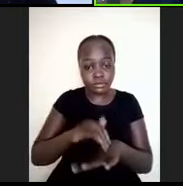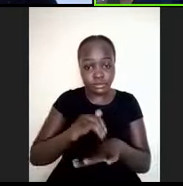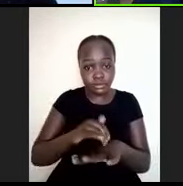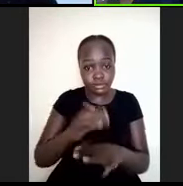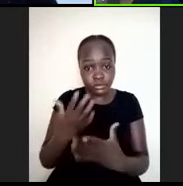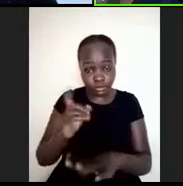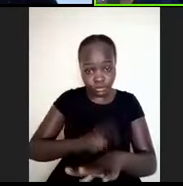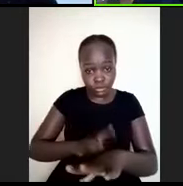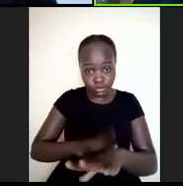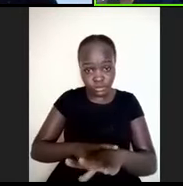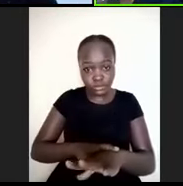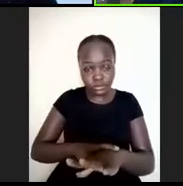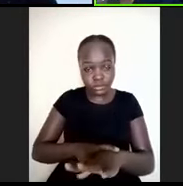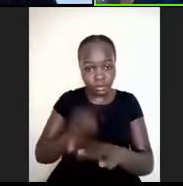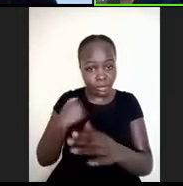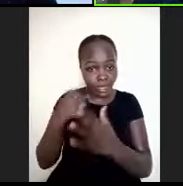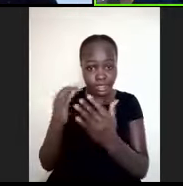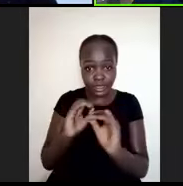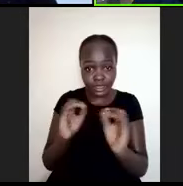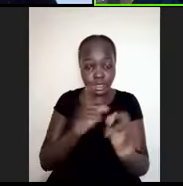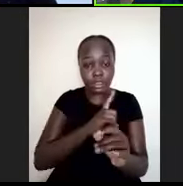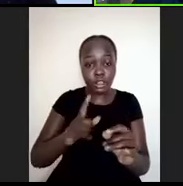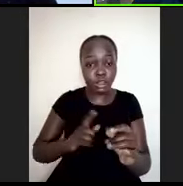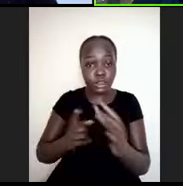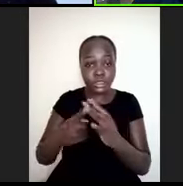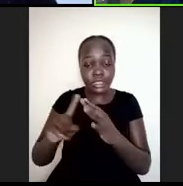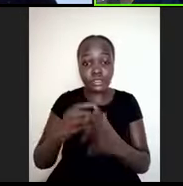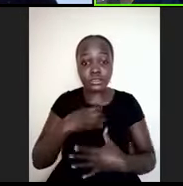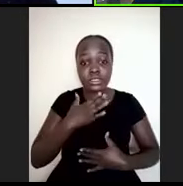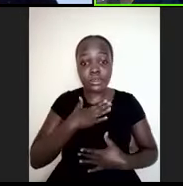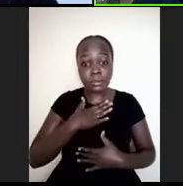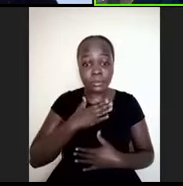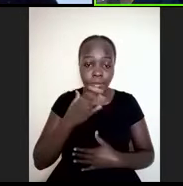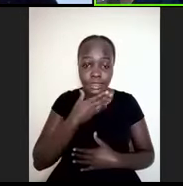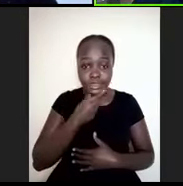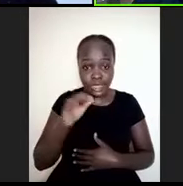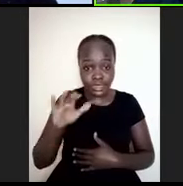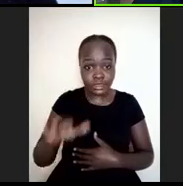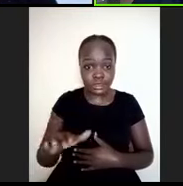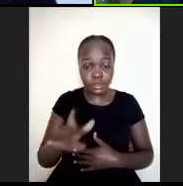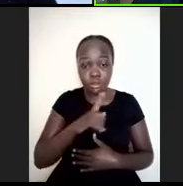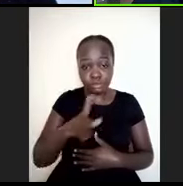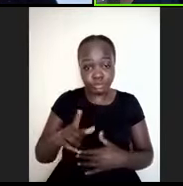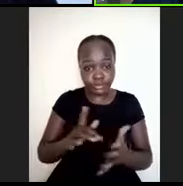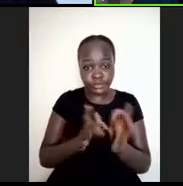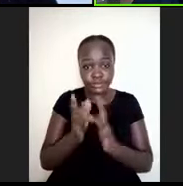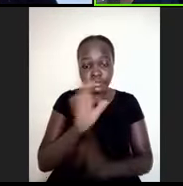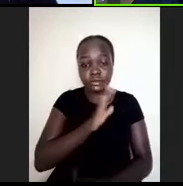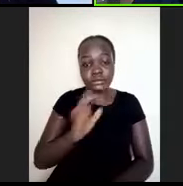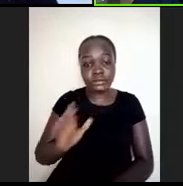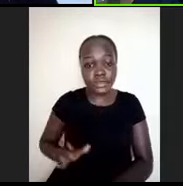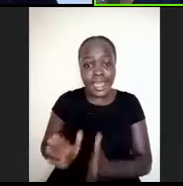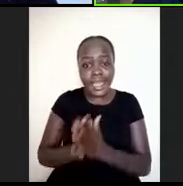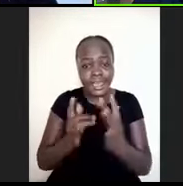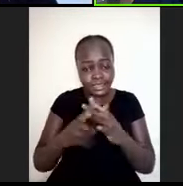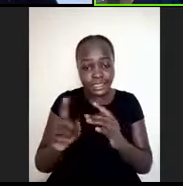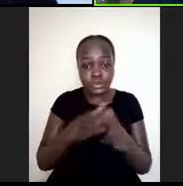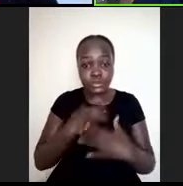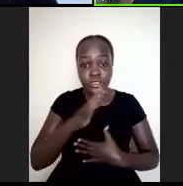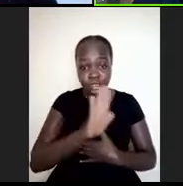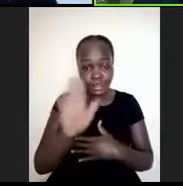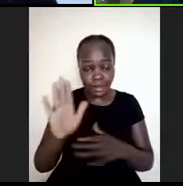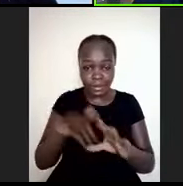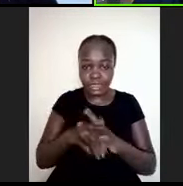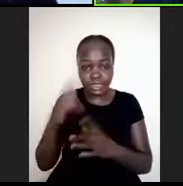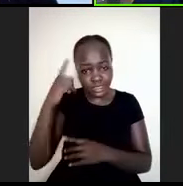unexpectedly, the Lord started to visit my son, the Lord Jesus Christ, and he started to visit him in dreams and